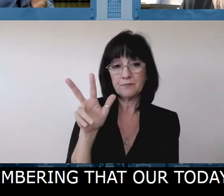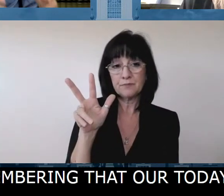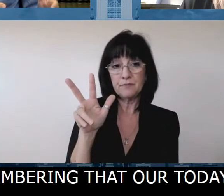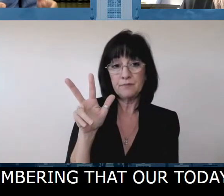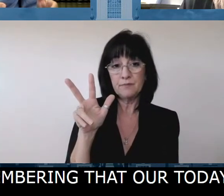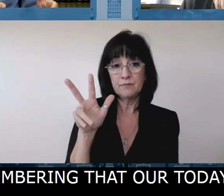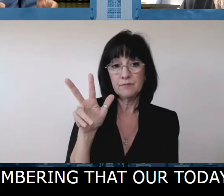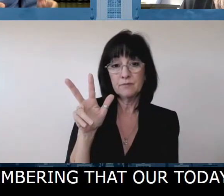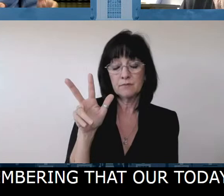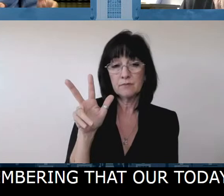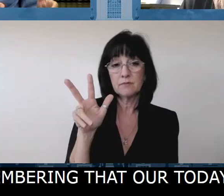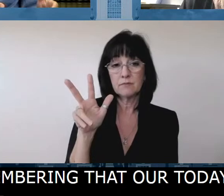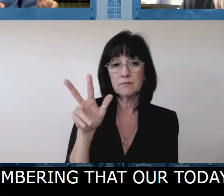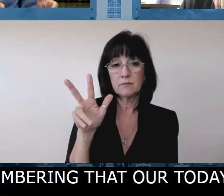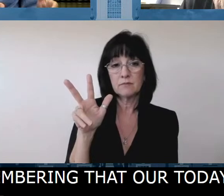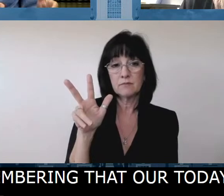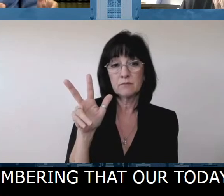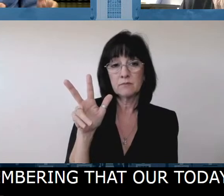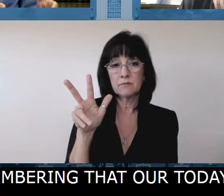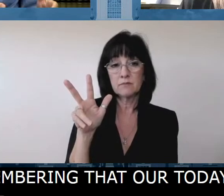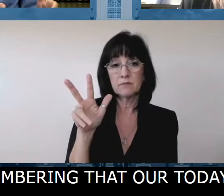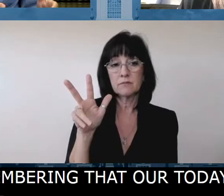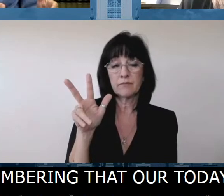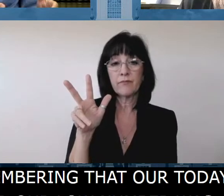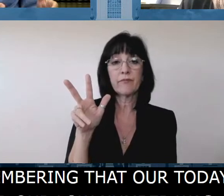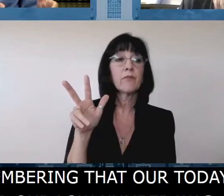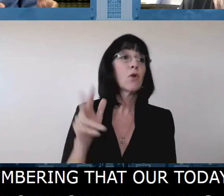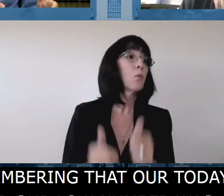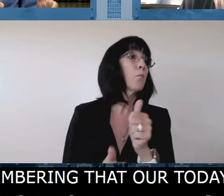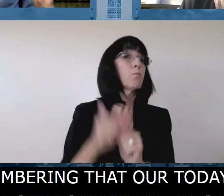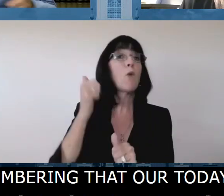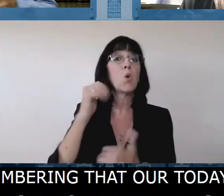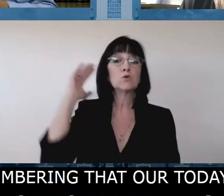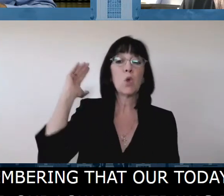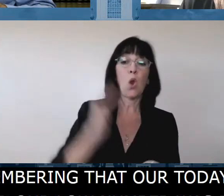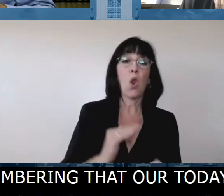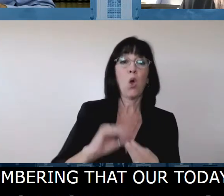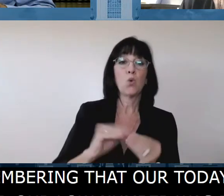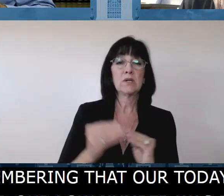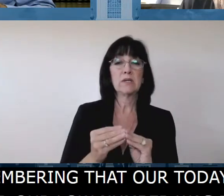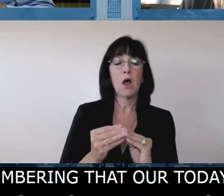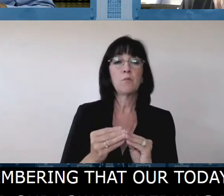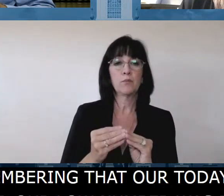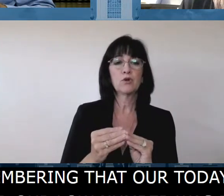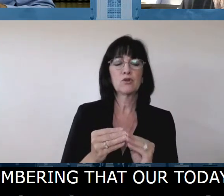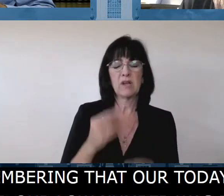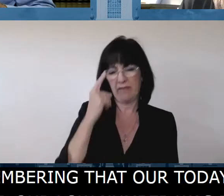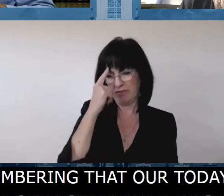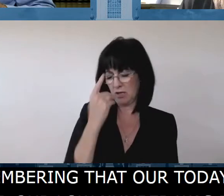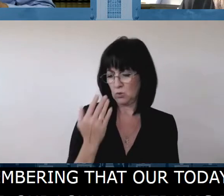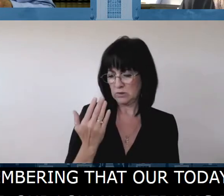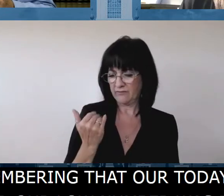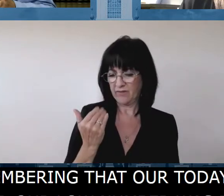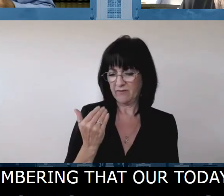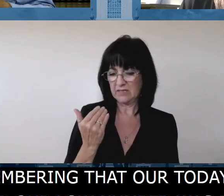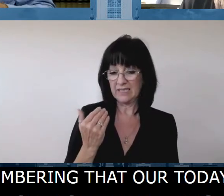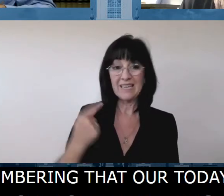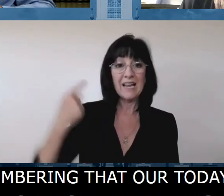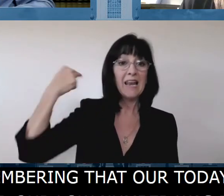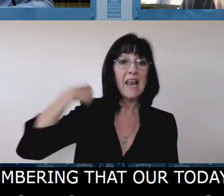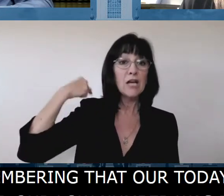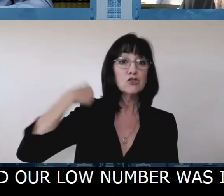and our low number was, I think, 15. Last year, the high number was